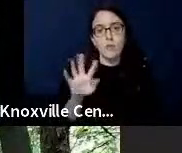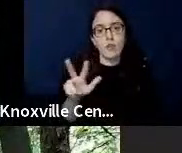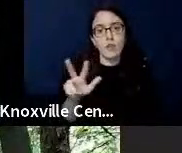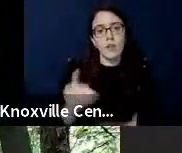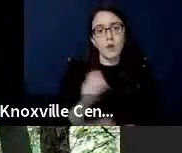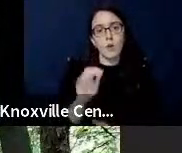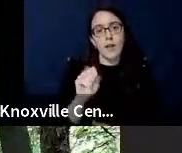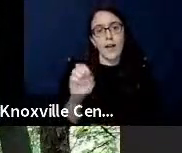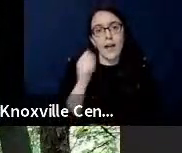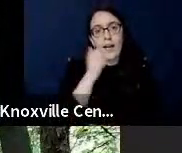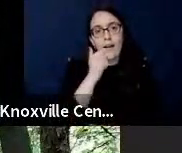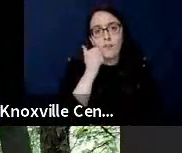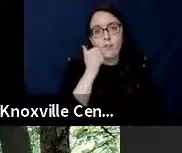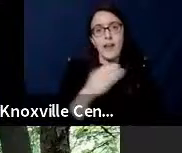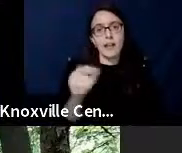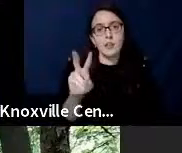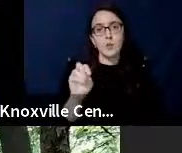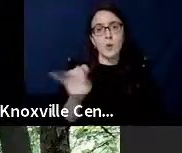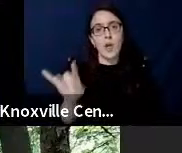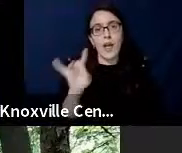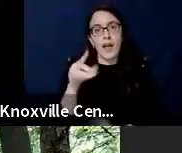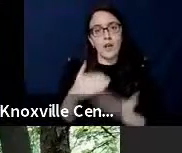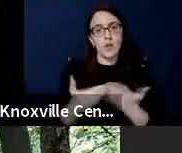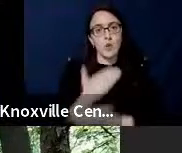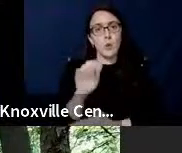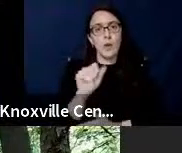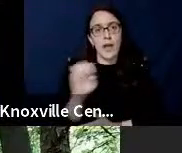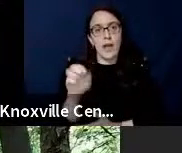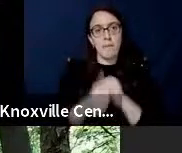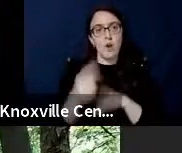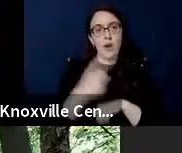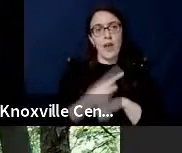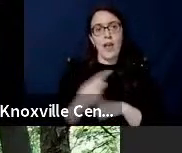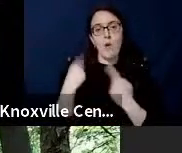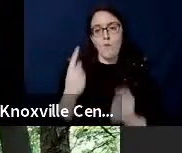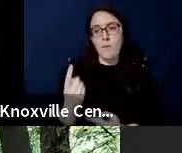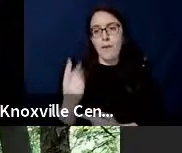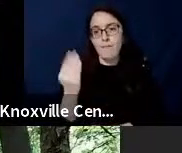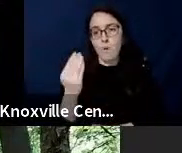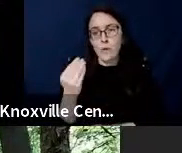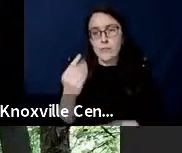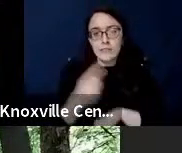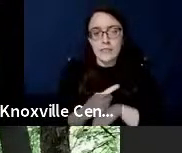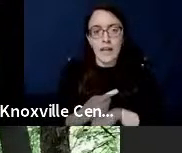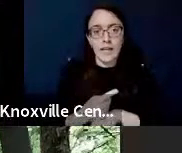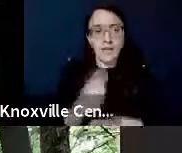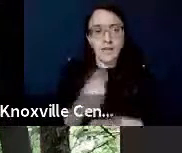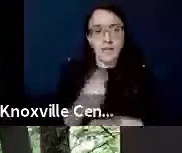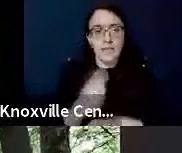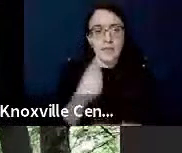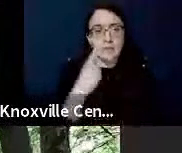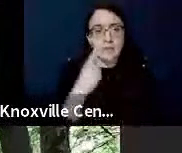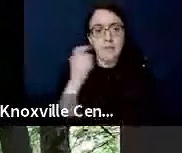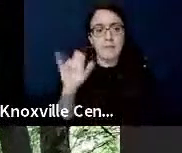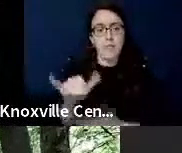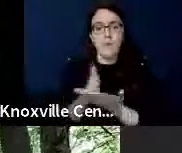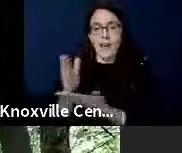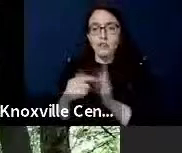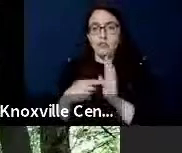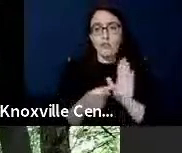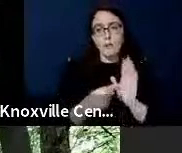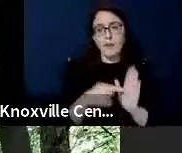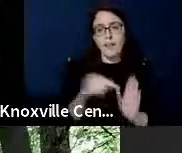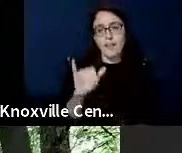7 days, and 208 new cases per day over the past 14 days. Because of these factors, we are representing this benchmark as